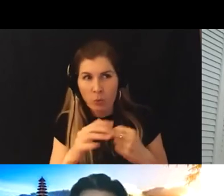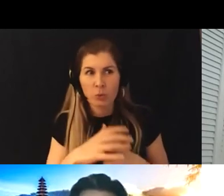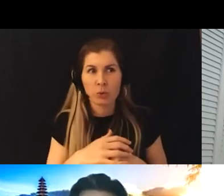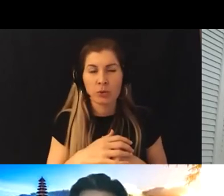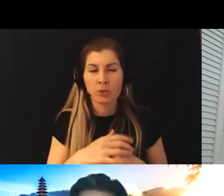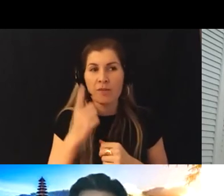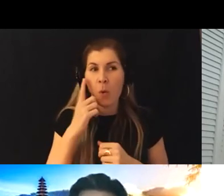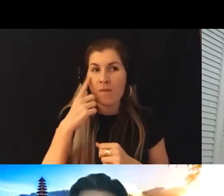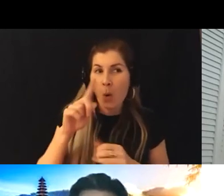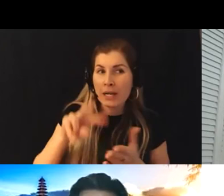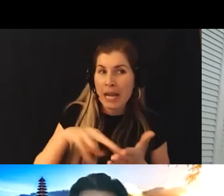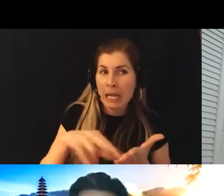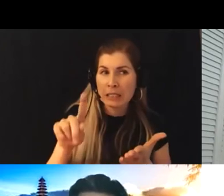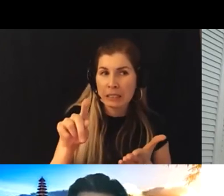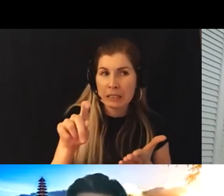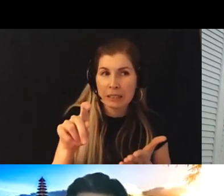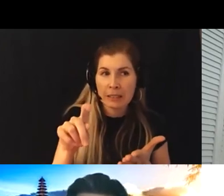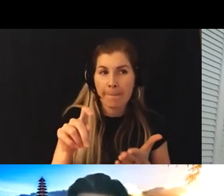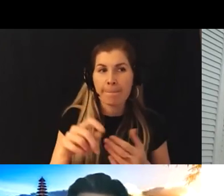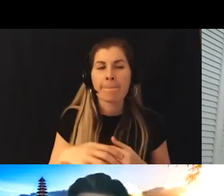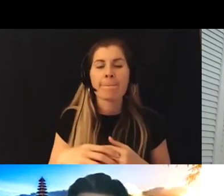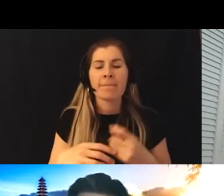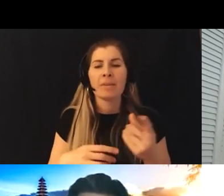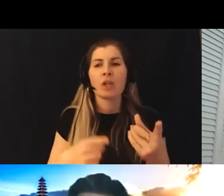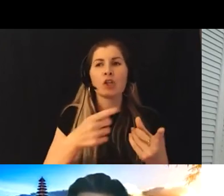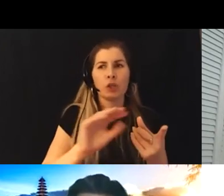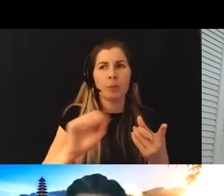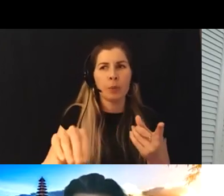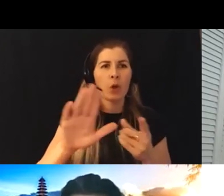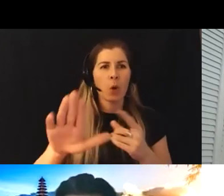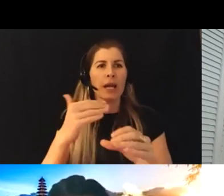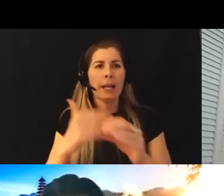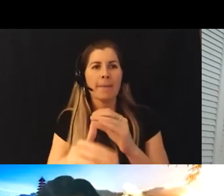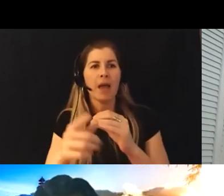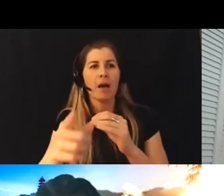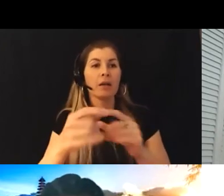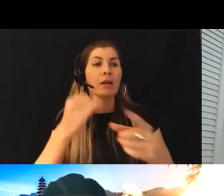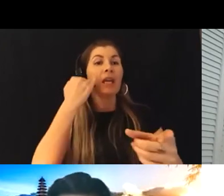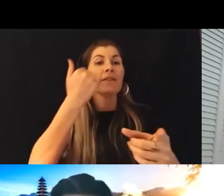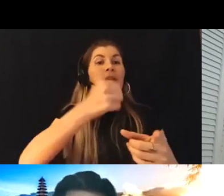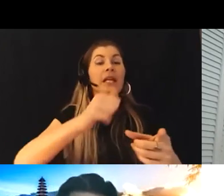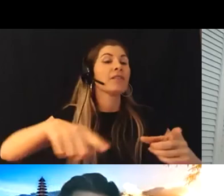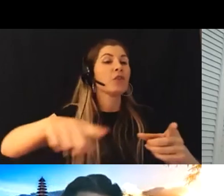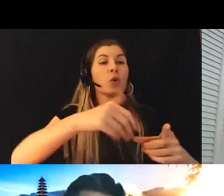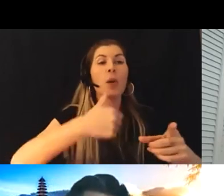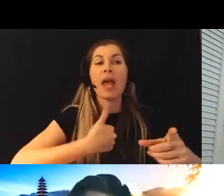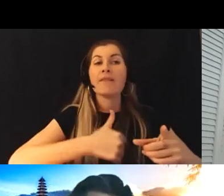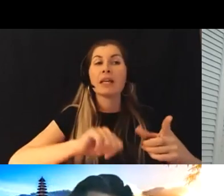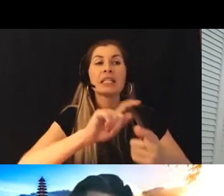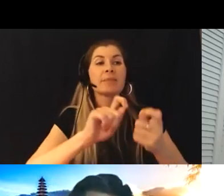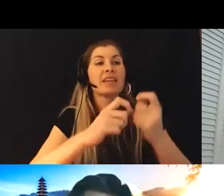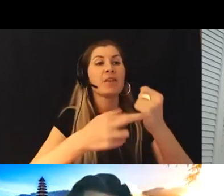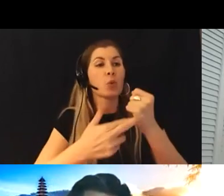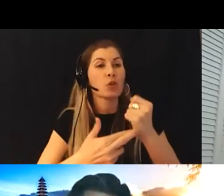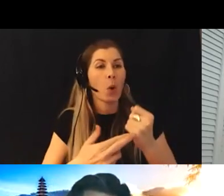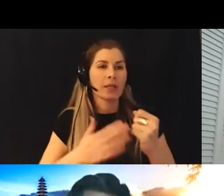of dance? She included her email in that question, so if anyone has any specifics that they want to get in